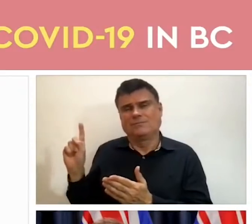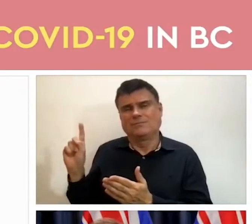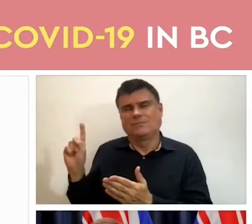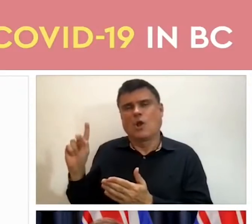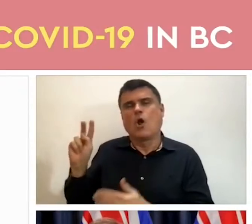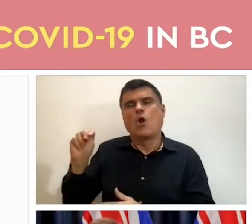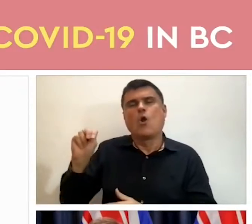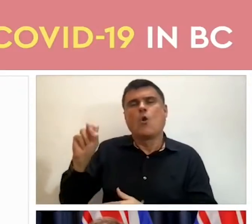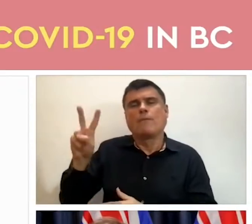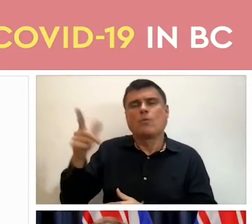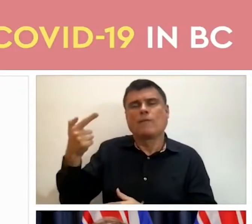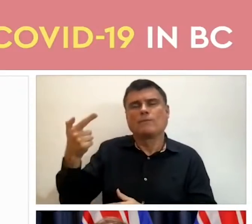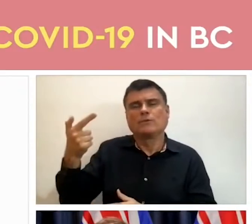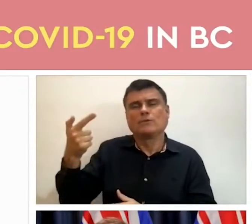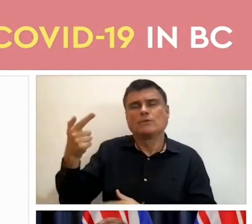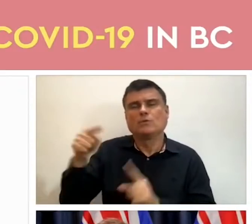27th,